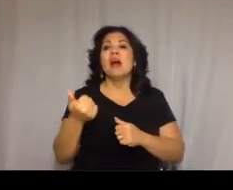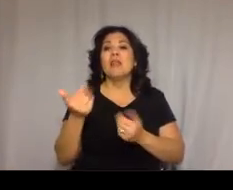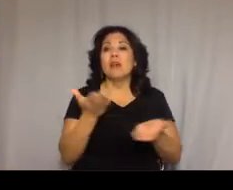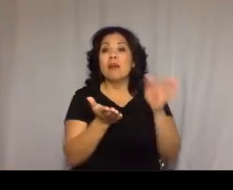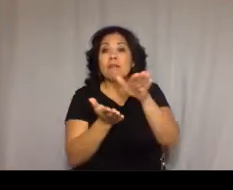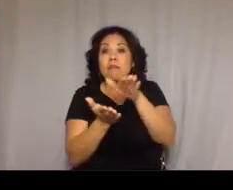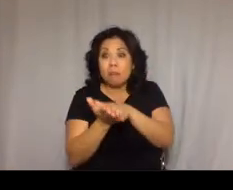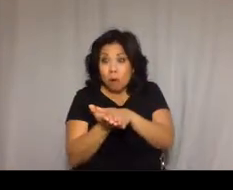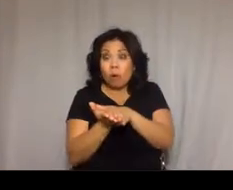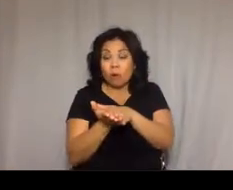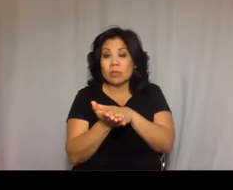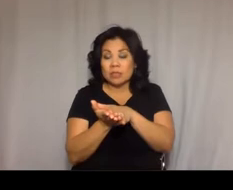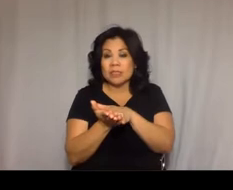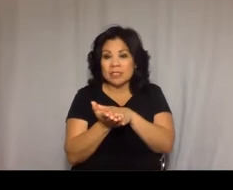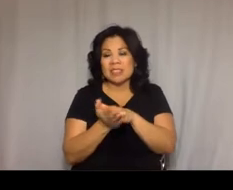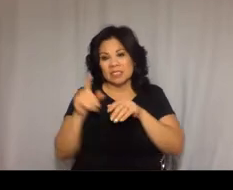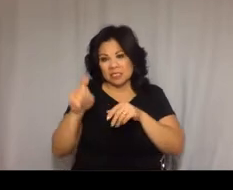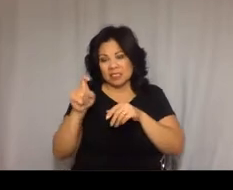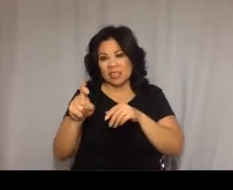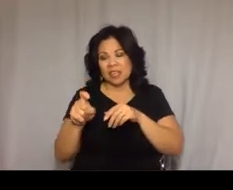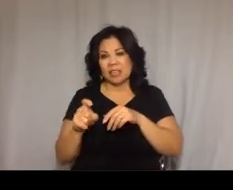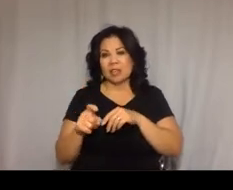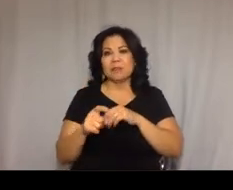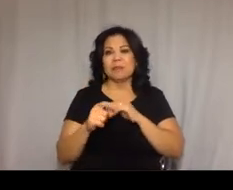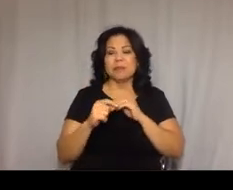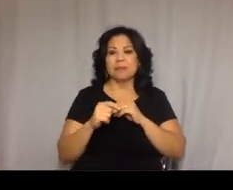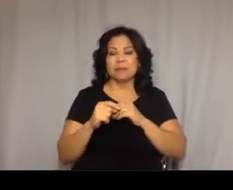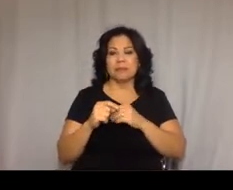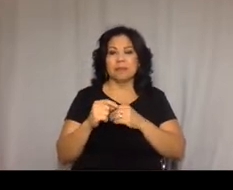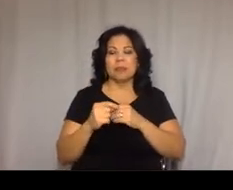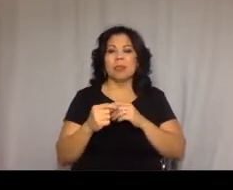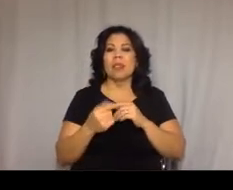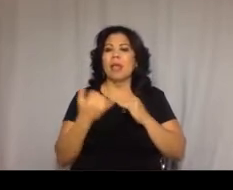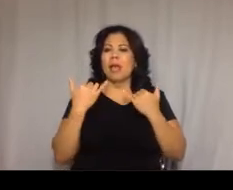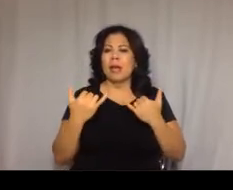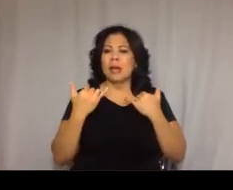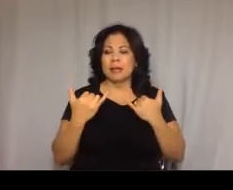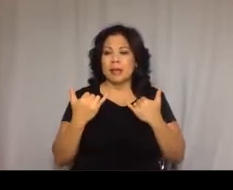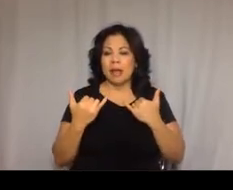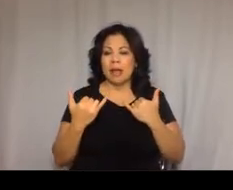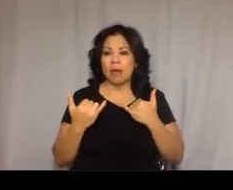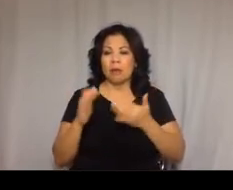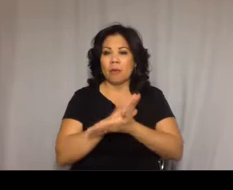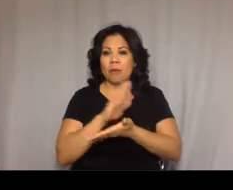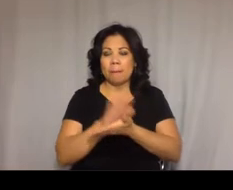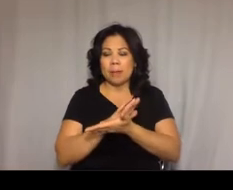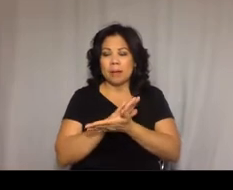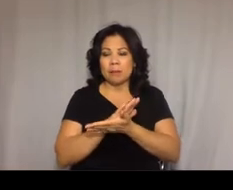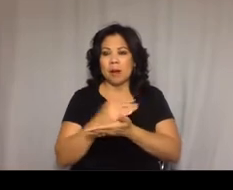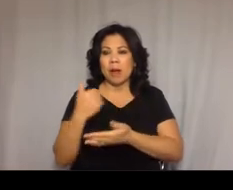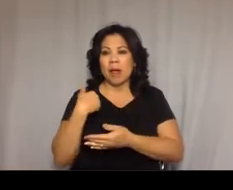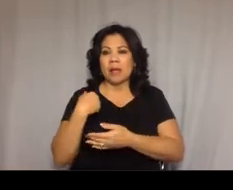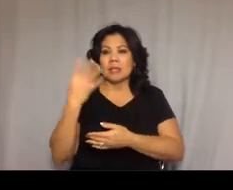that we have, once again, the bottom up to the top, and this time we've got our paper folded in